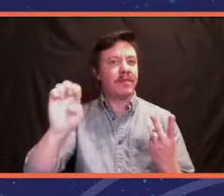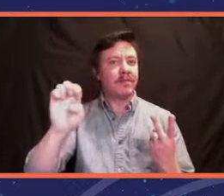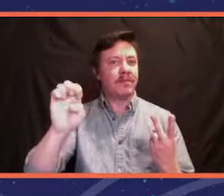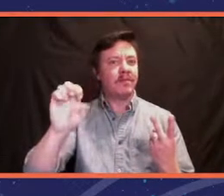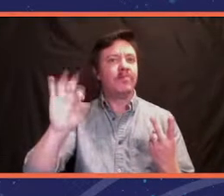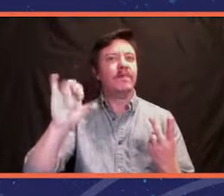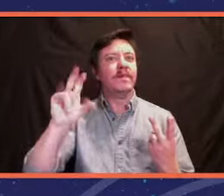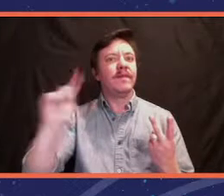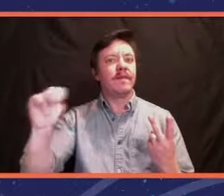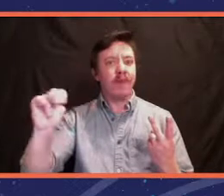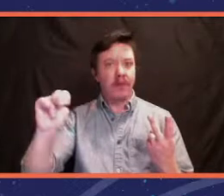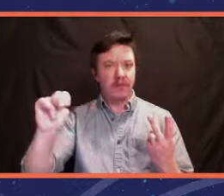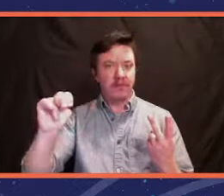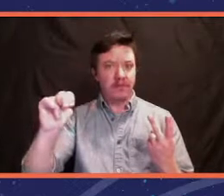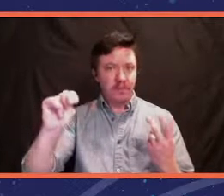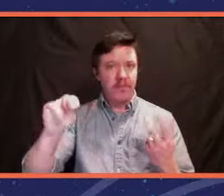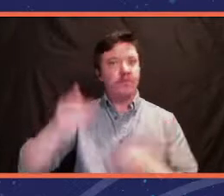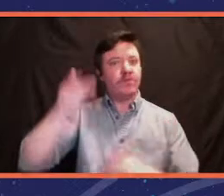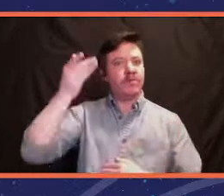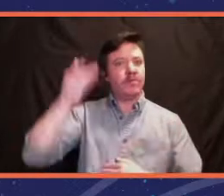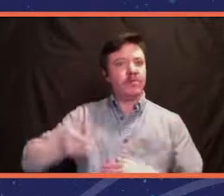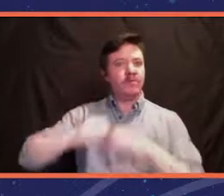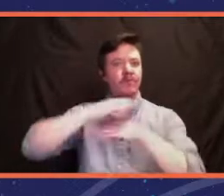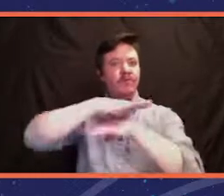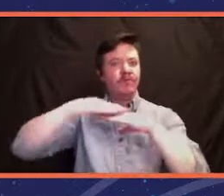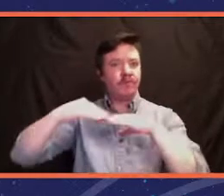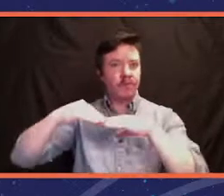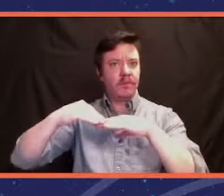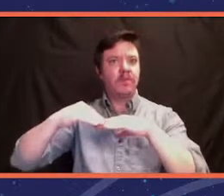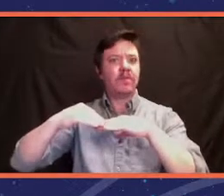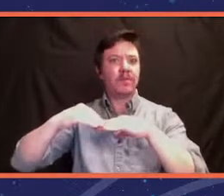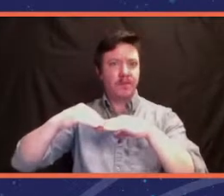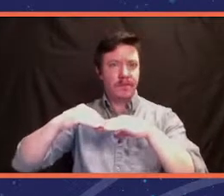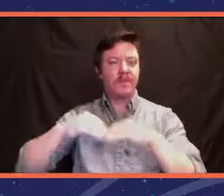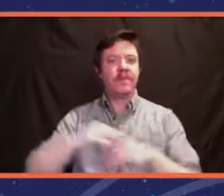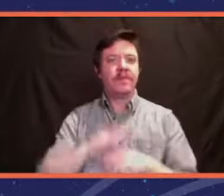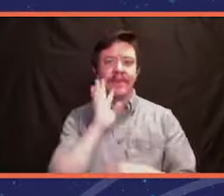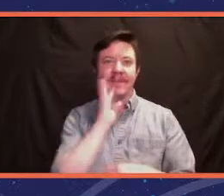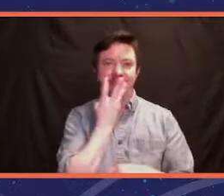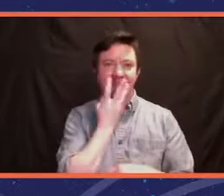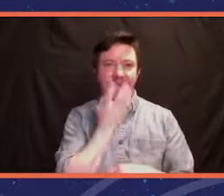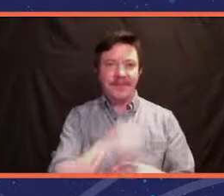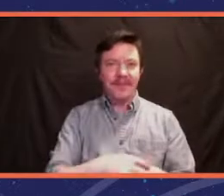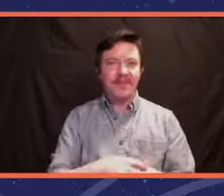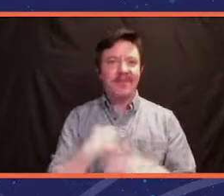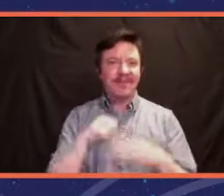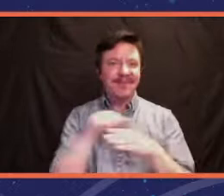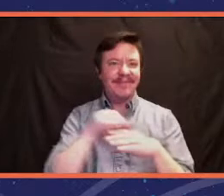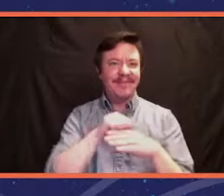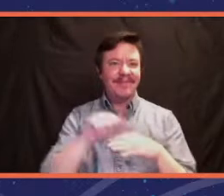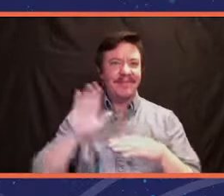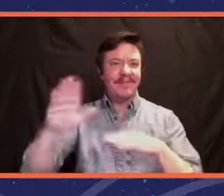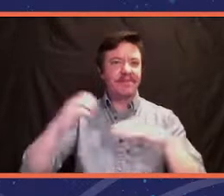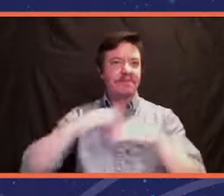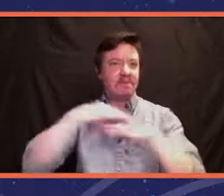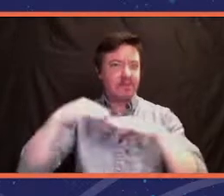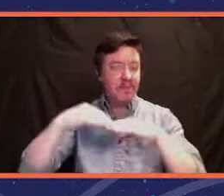Yurok, Washoe, Surigaonon, sorry, Jackie, I should have practiced that one, is a graphic